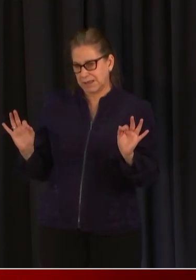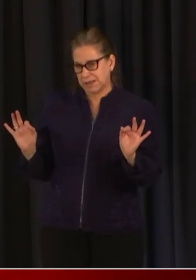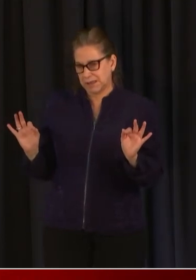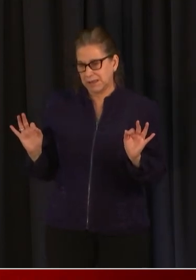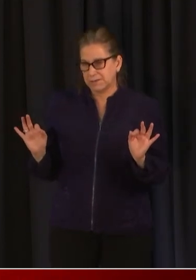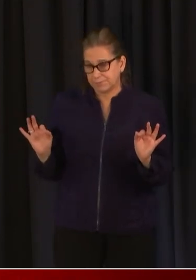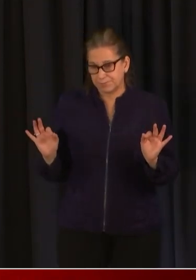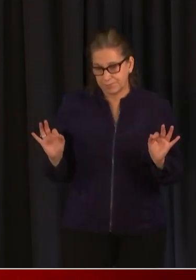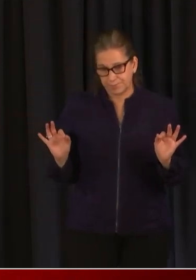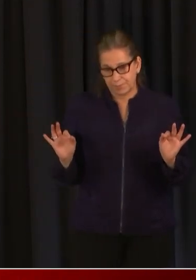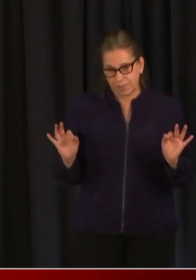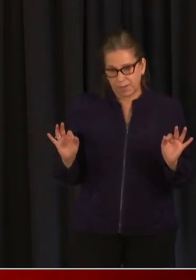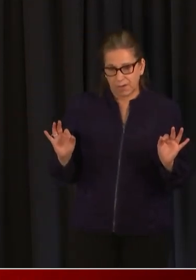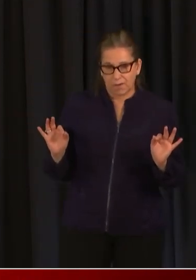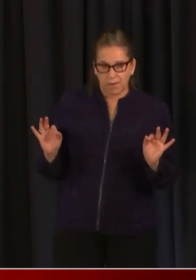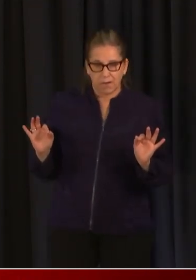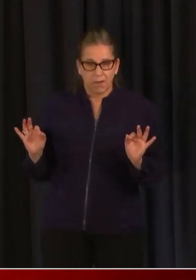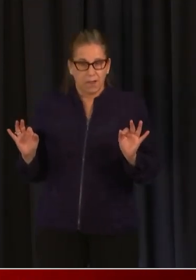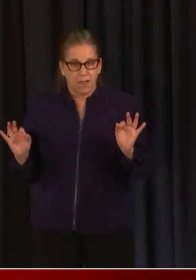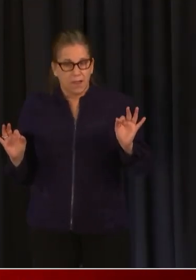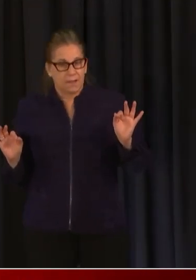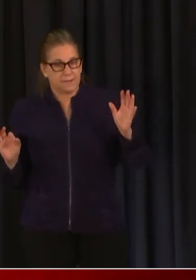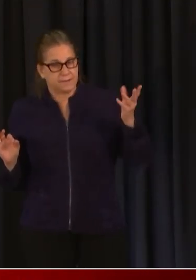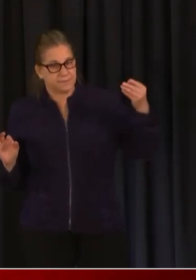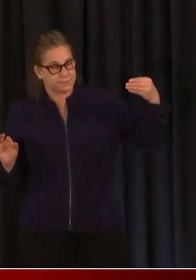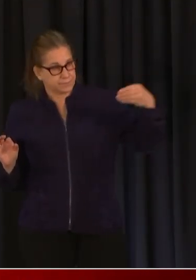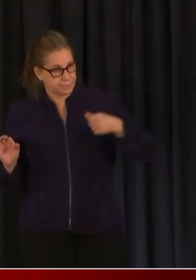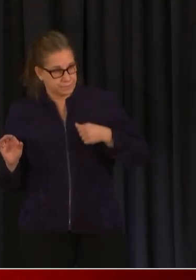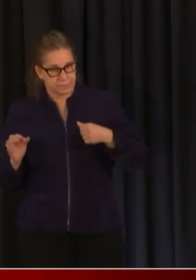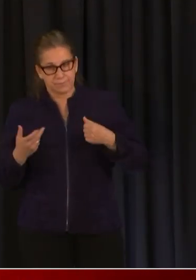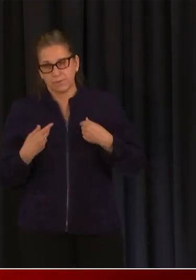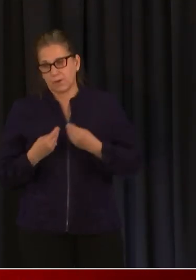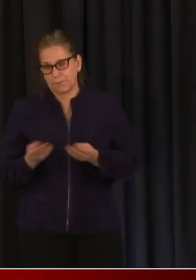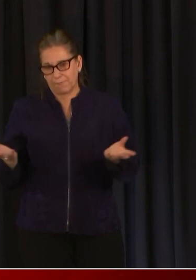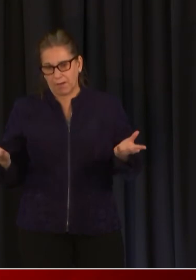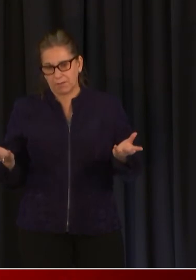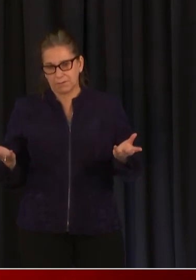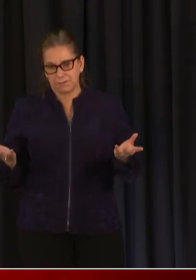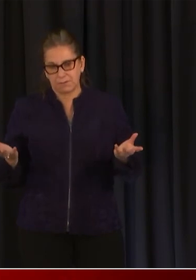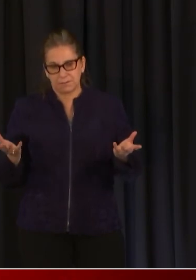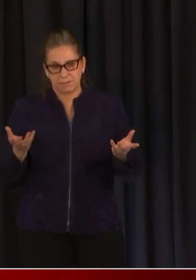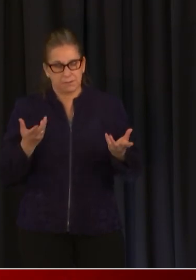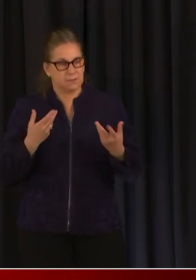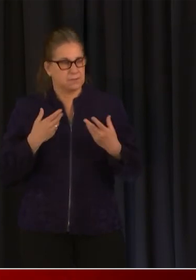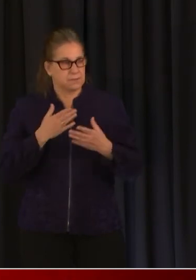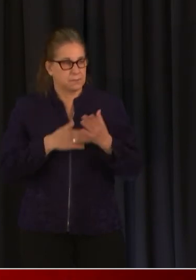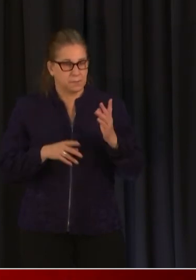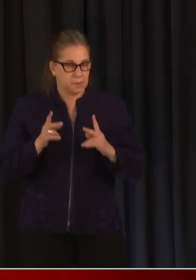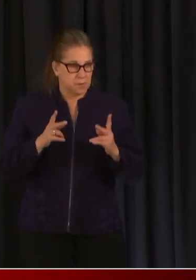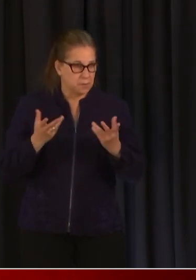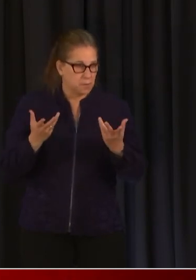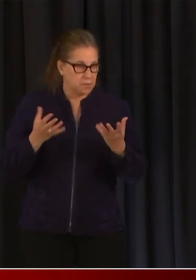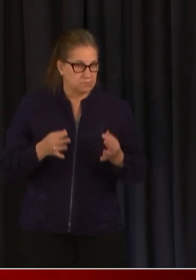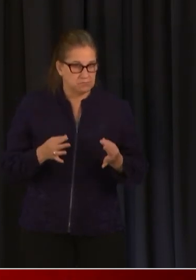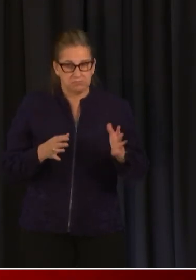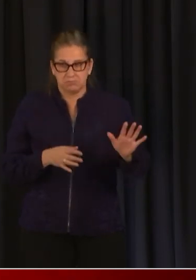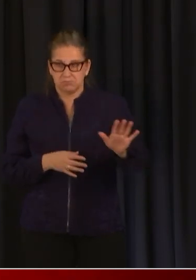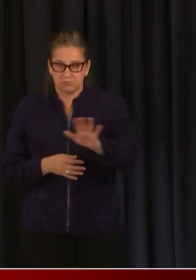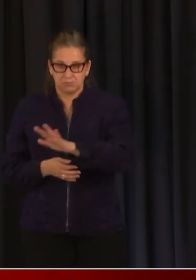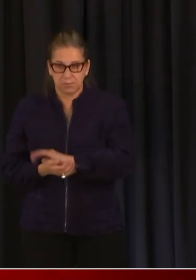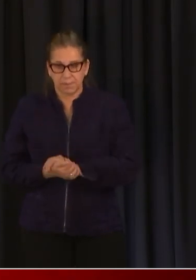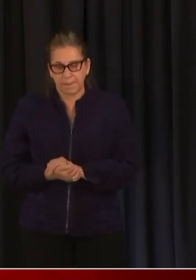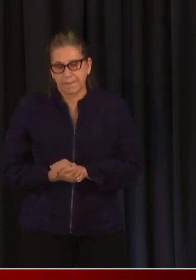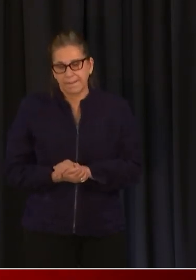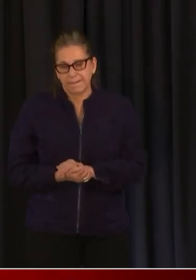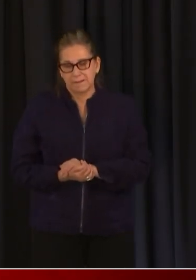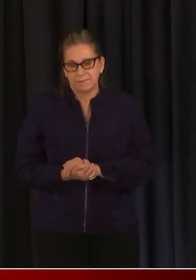healthcare status, but there is some reimbursement that a healthcare provider could get. So we see it as part of everybody doing their part to ensure